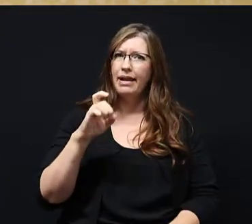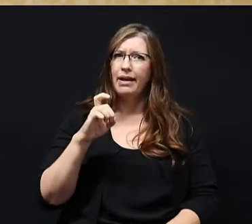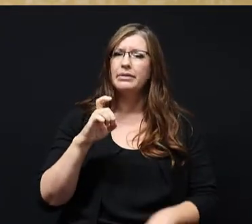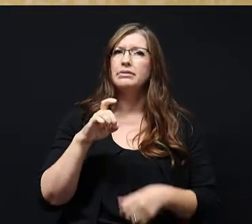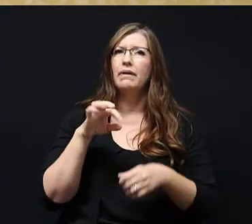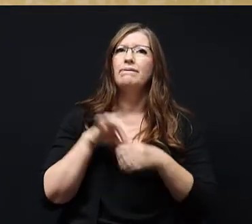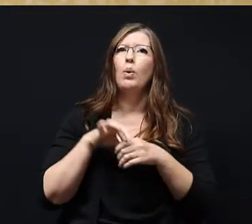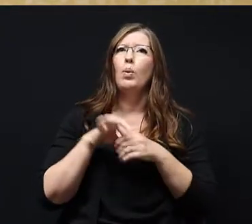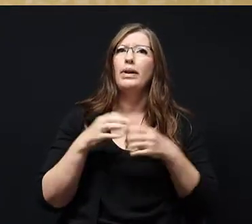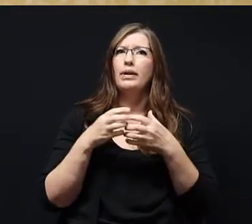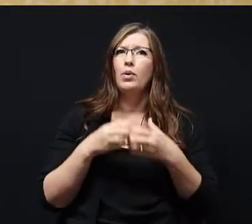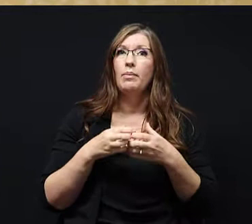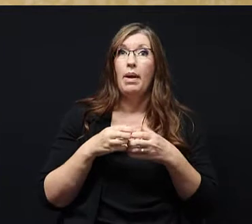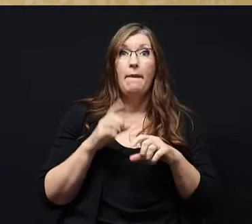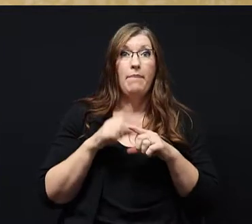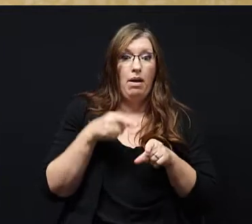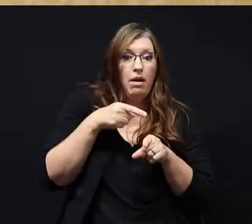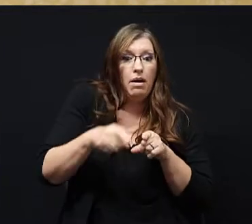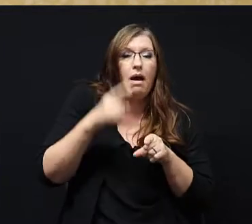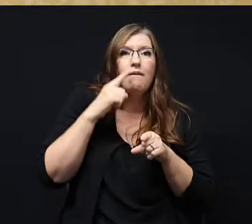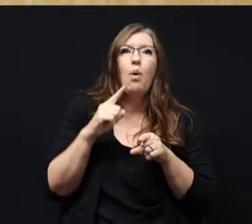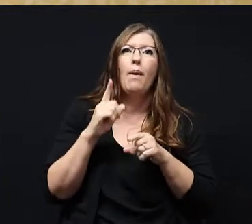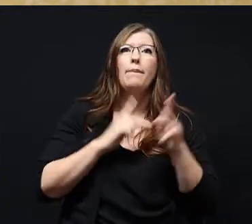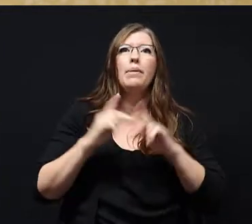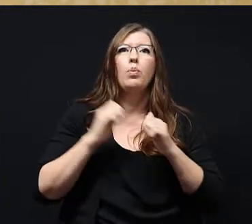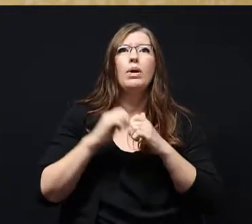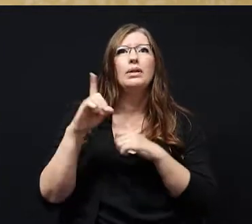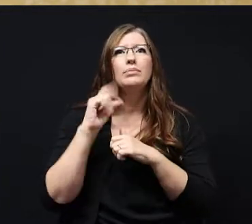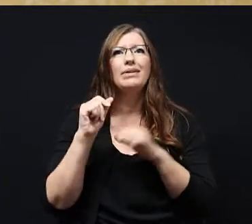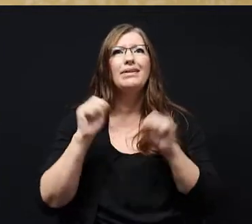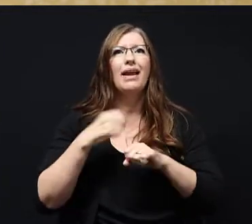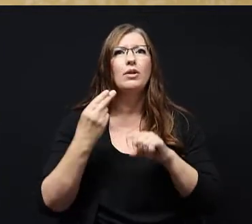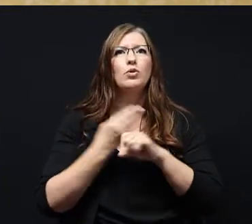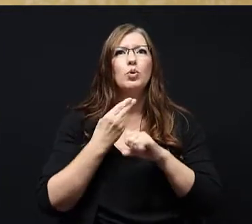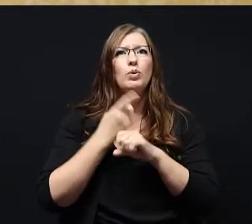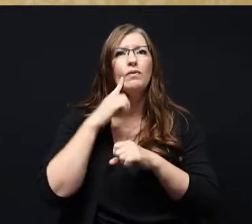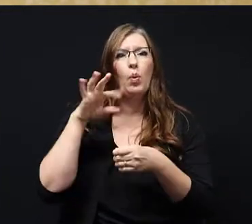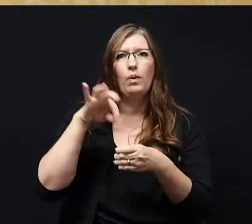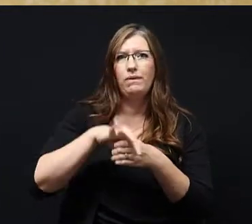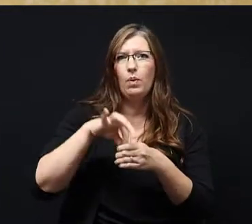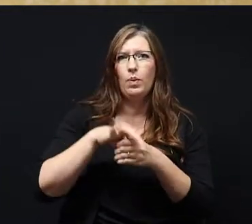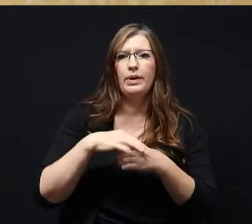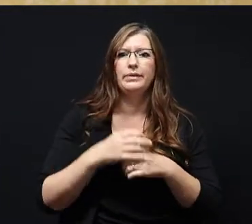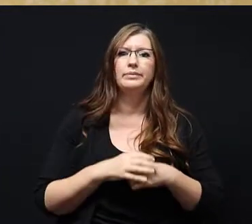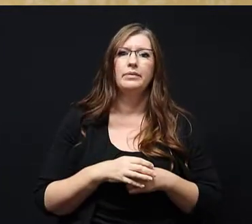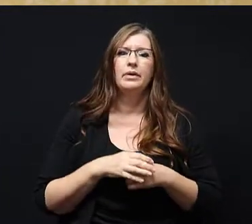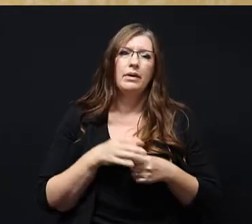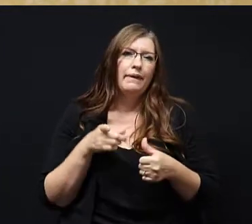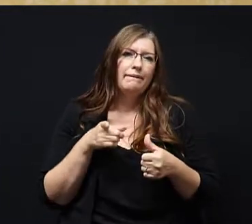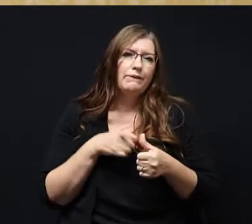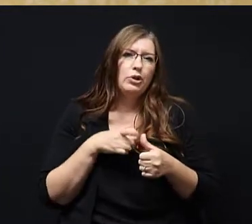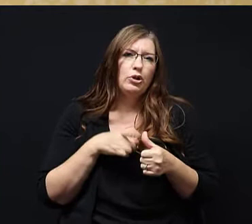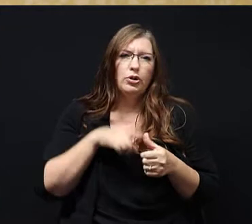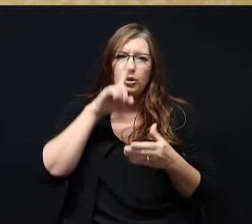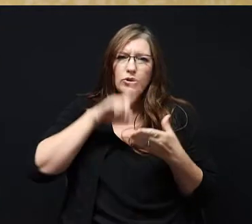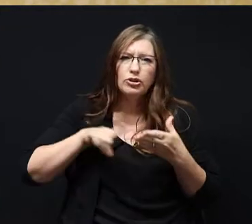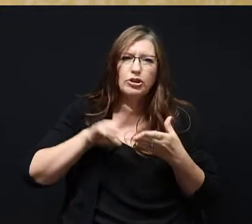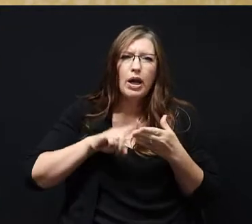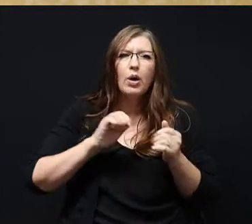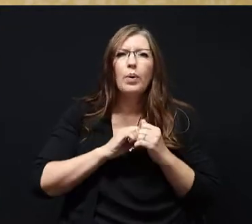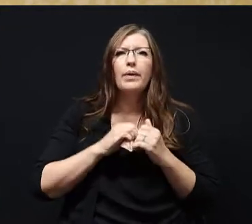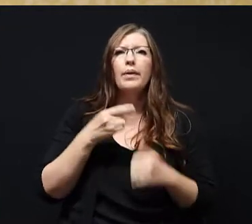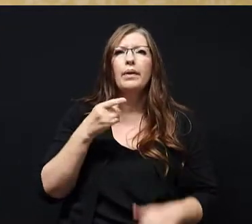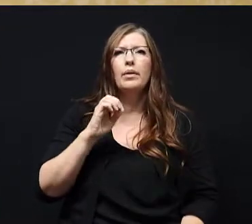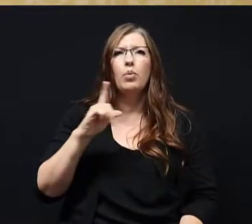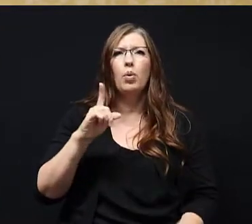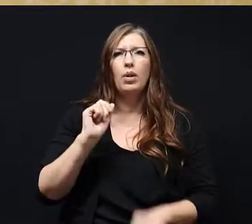specially equipped for folks with disabilities and all of our voting members of our community to be able to utilize. Now, to do this, first you've got to check in